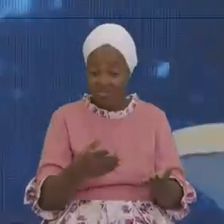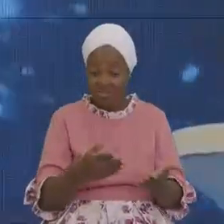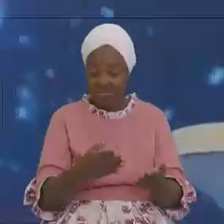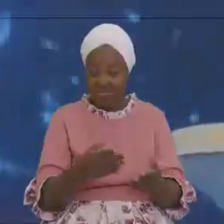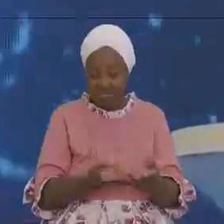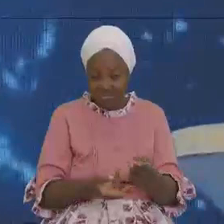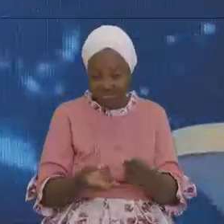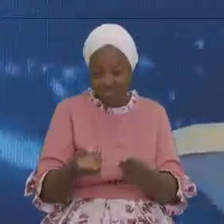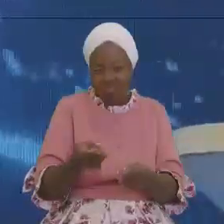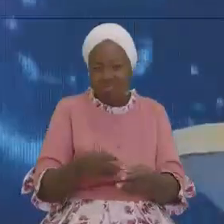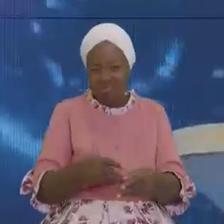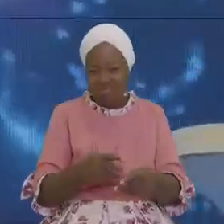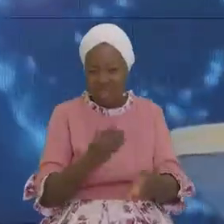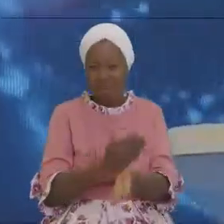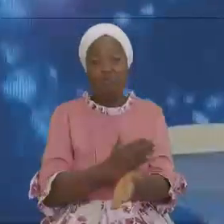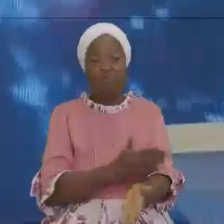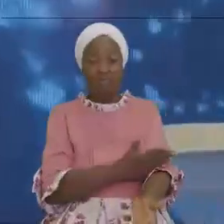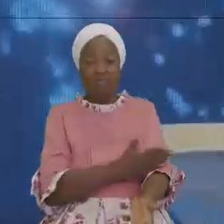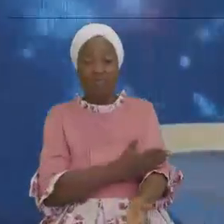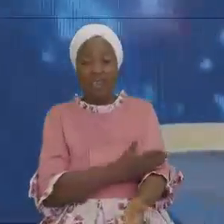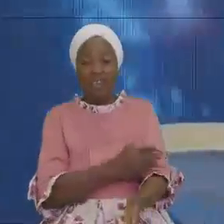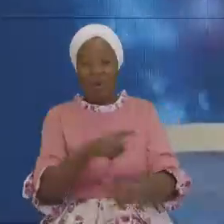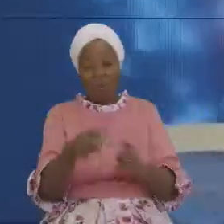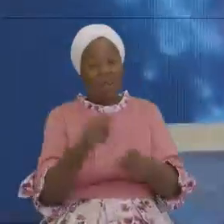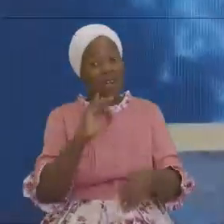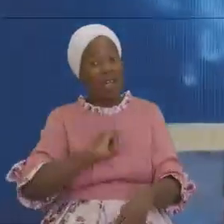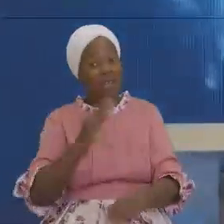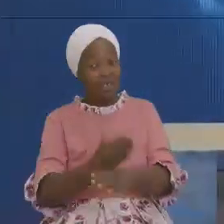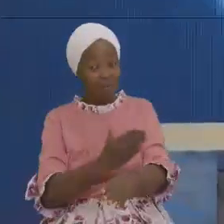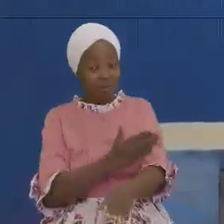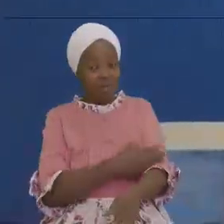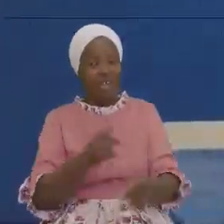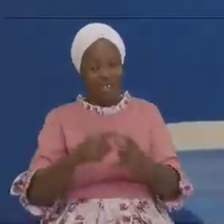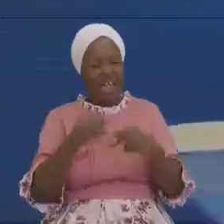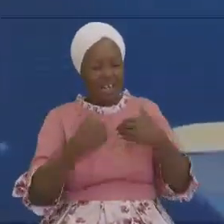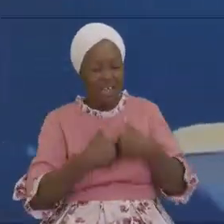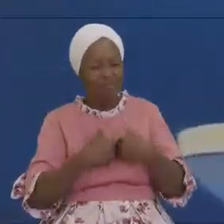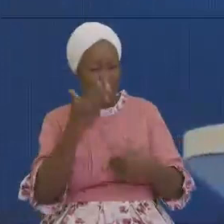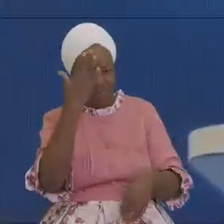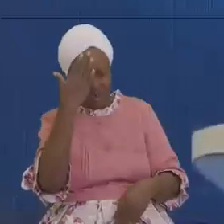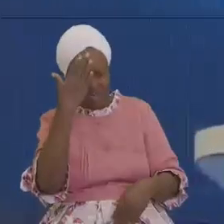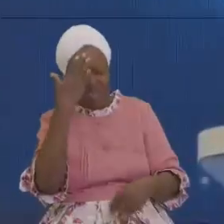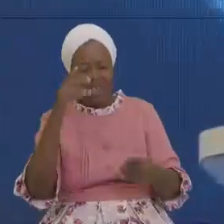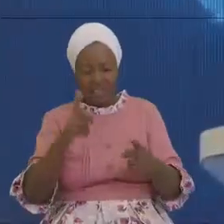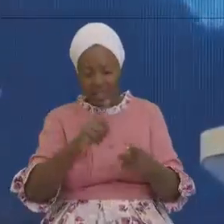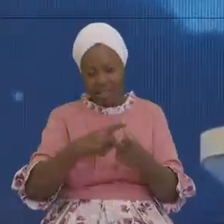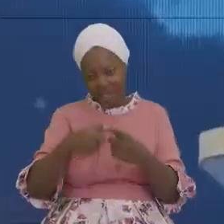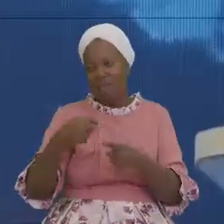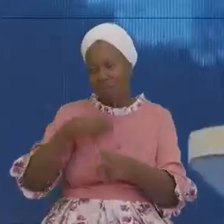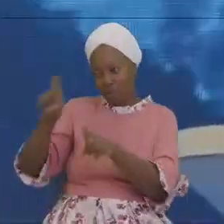When I improve and I have knowledge, then I will go to school.